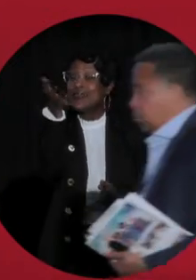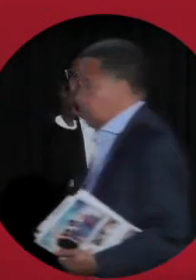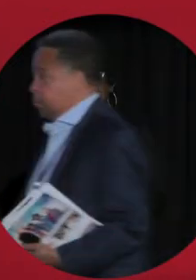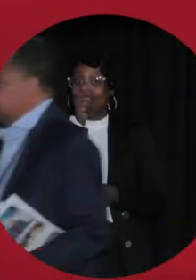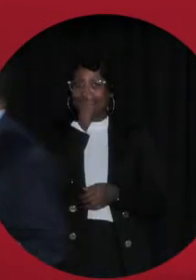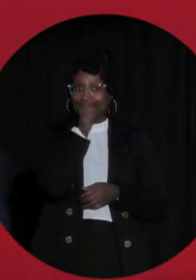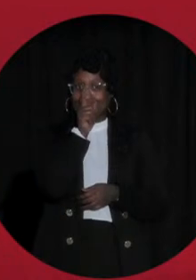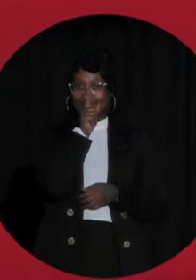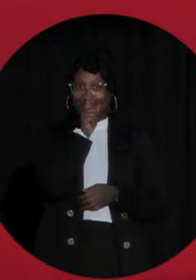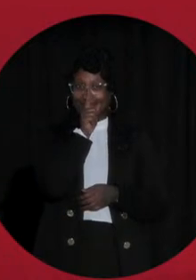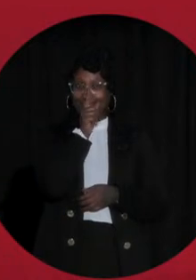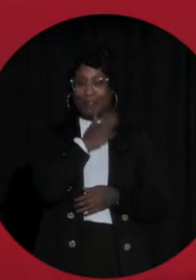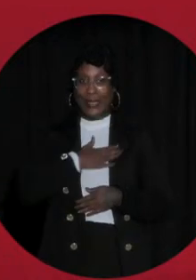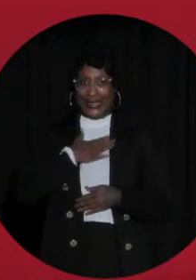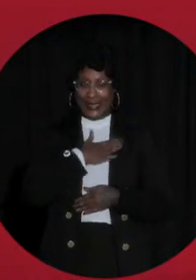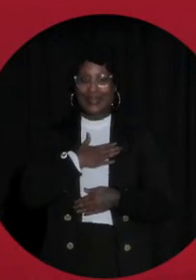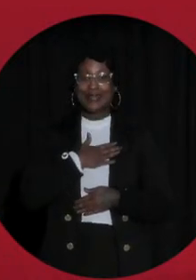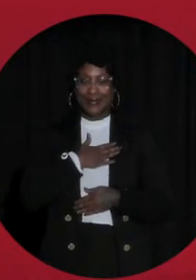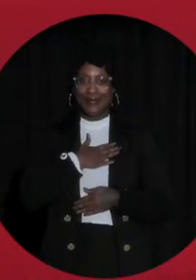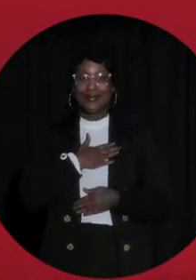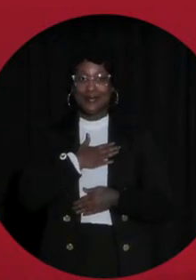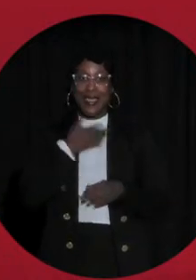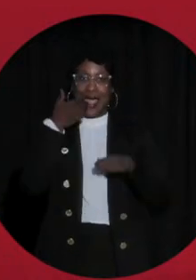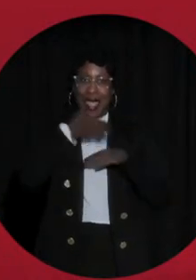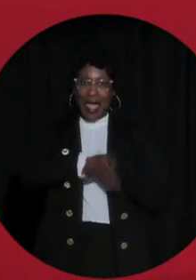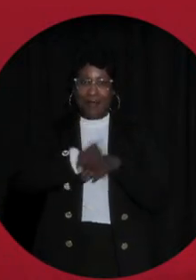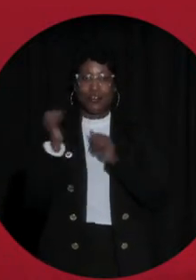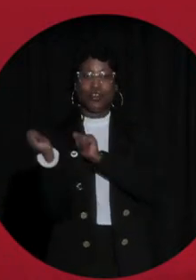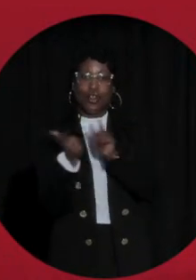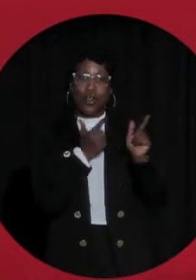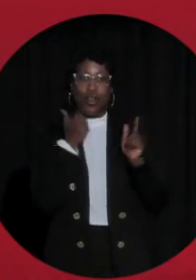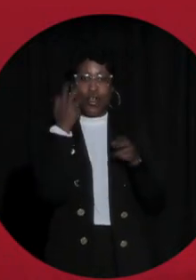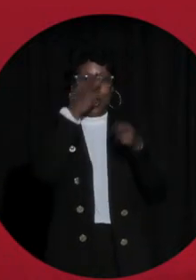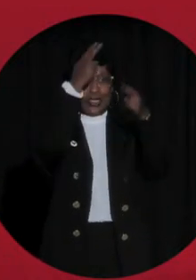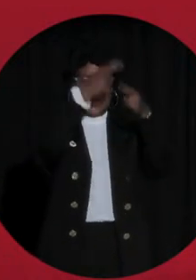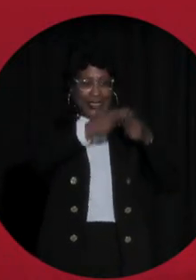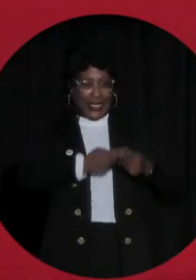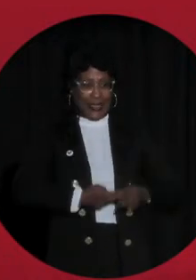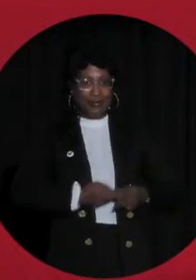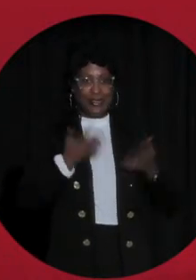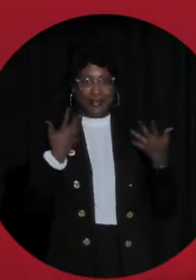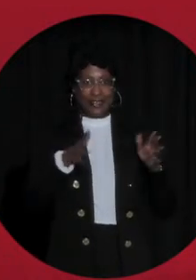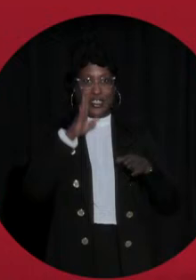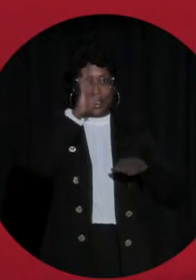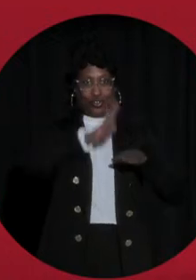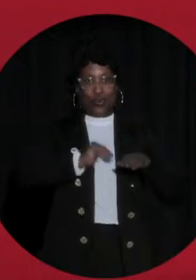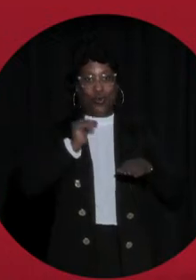so that everyone's name is clearly heard. So thank you for doing that for me.